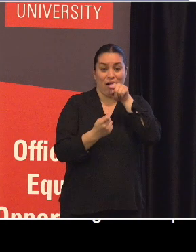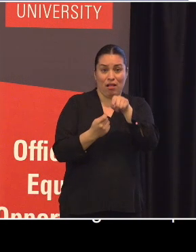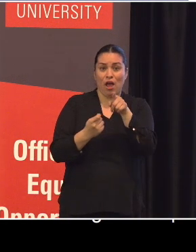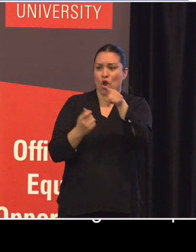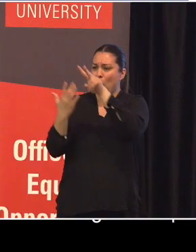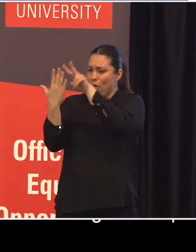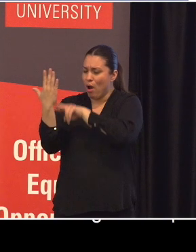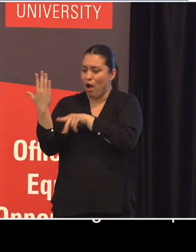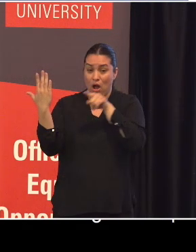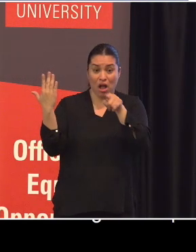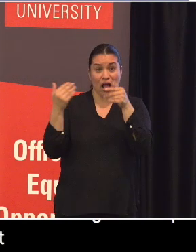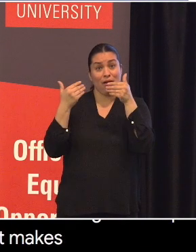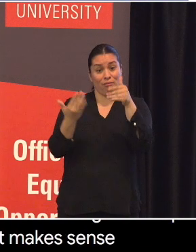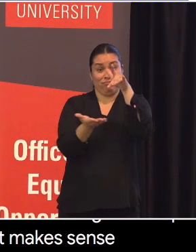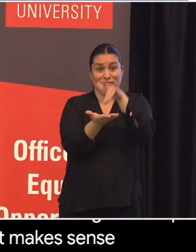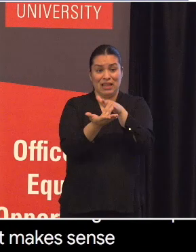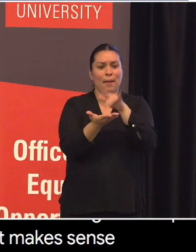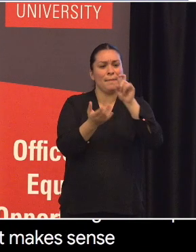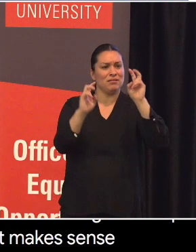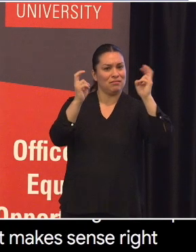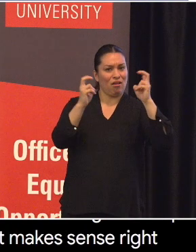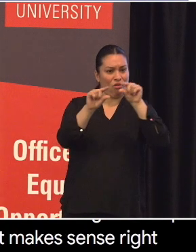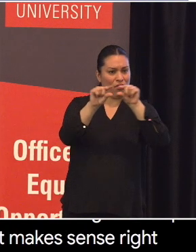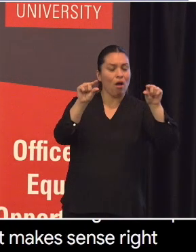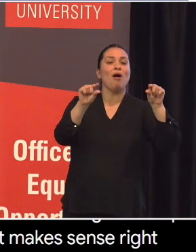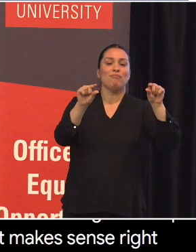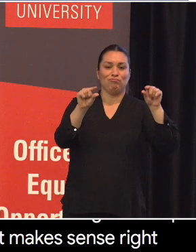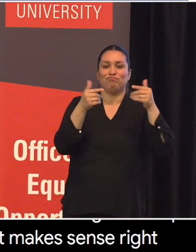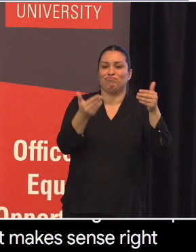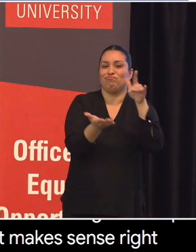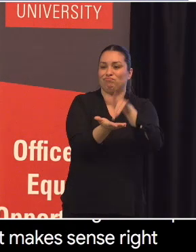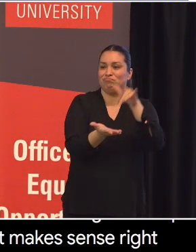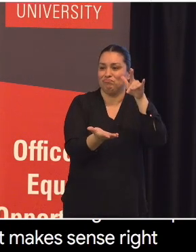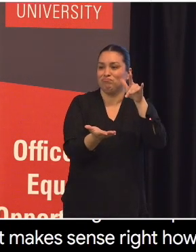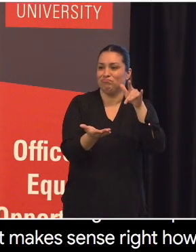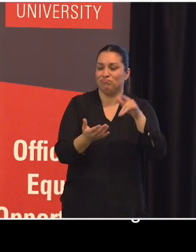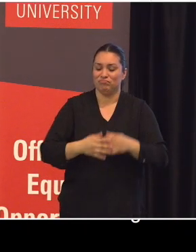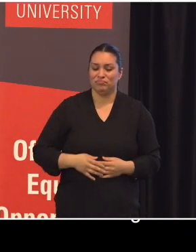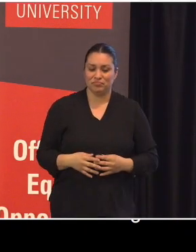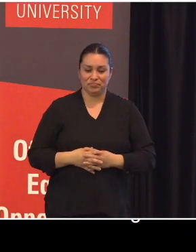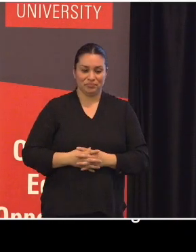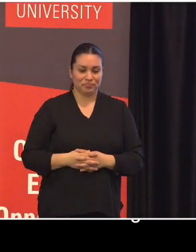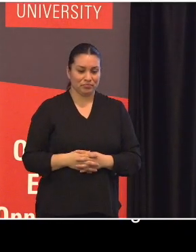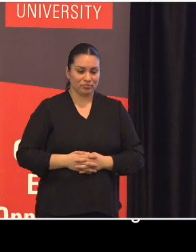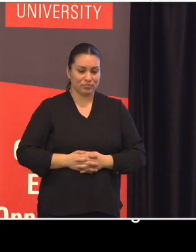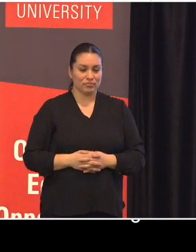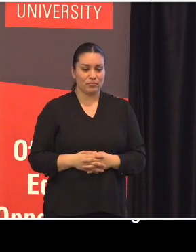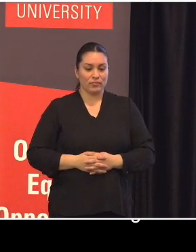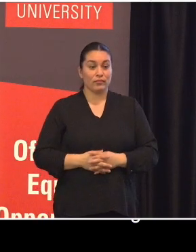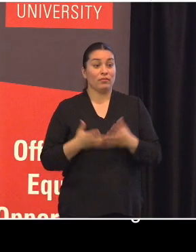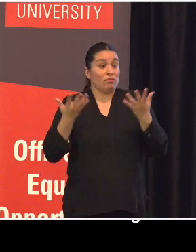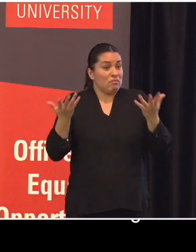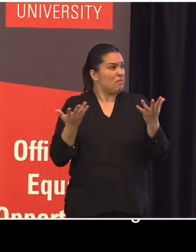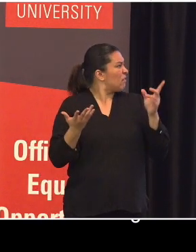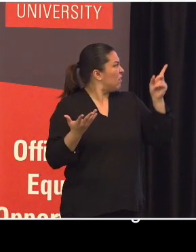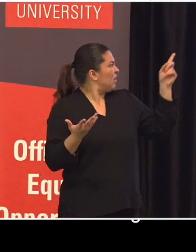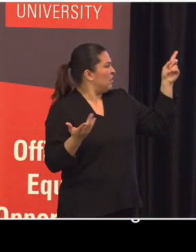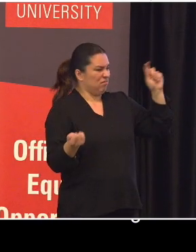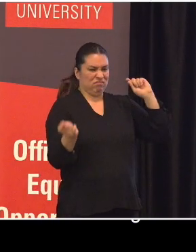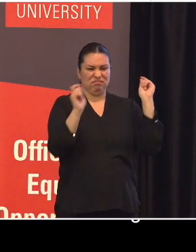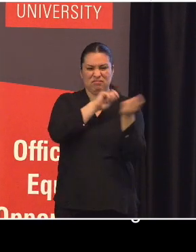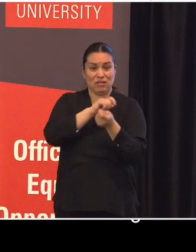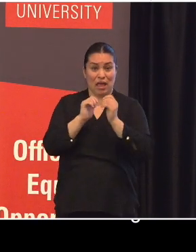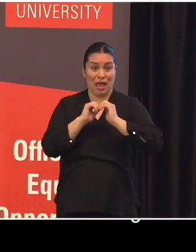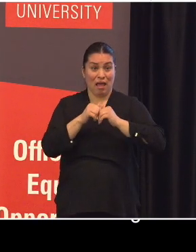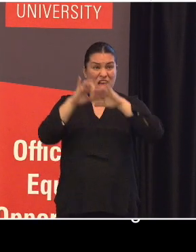then this just makes sense, right? How do I do that? Well, I type